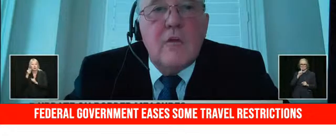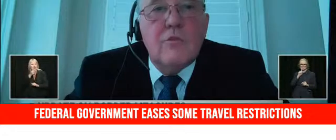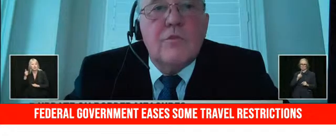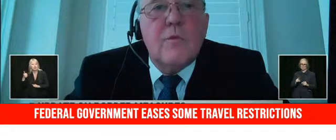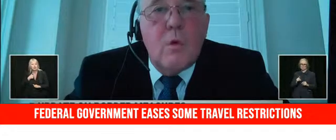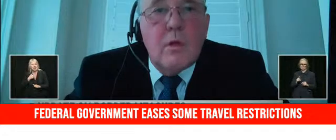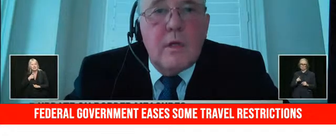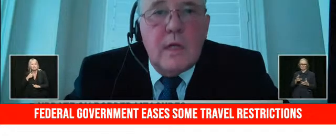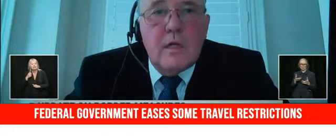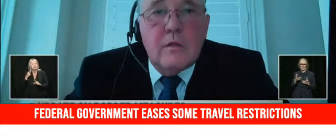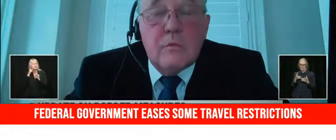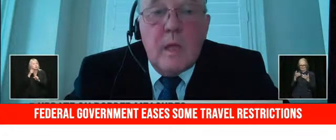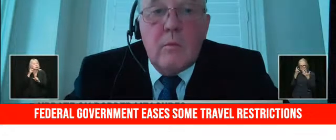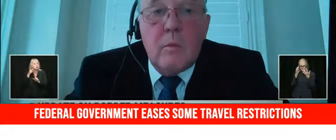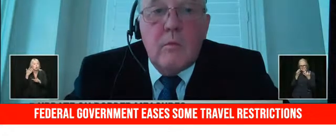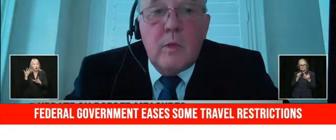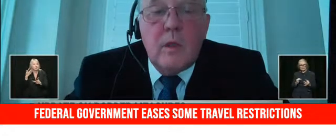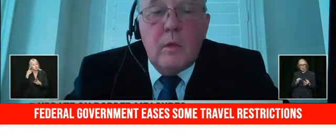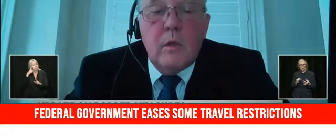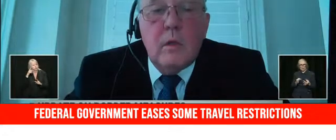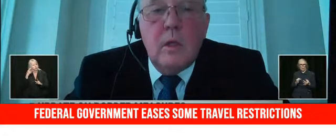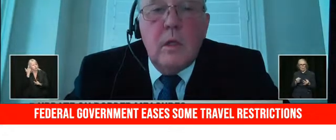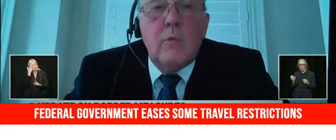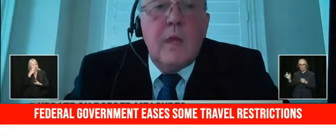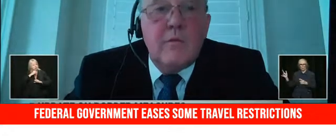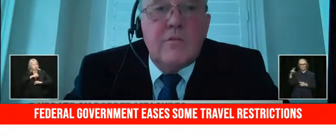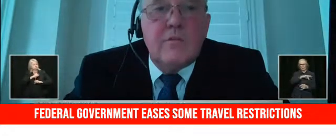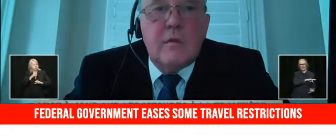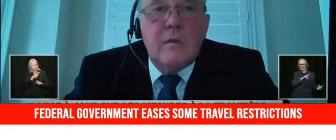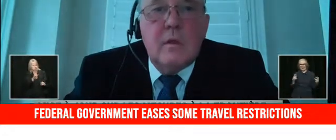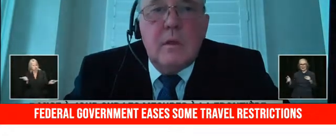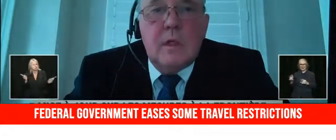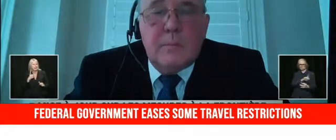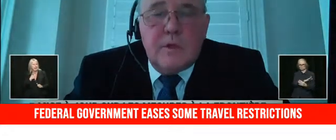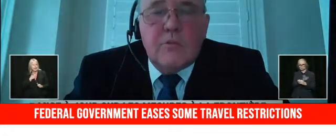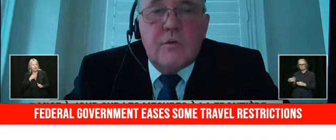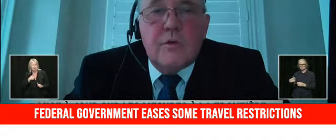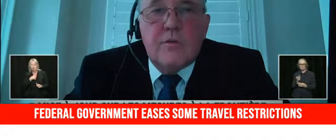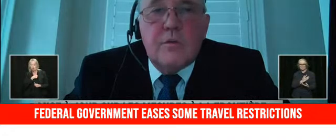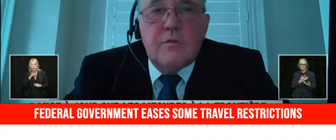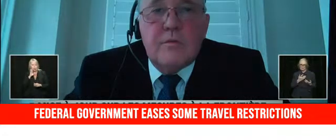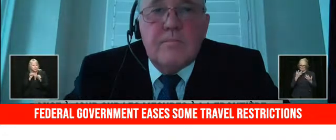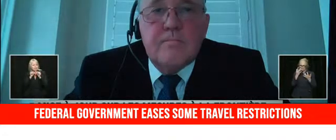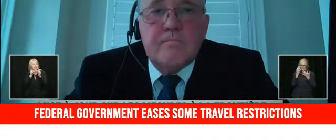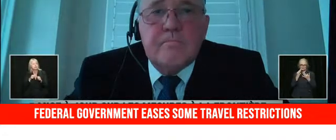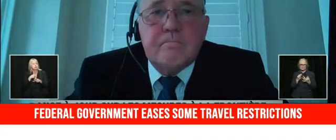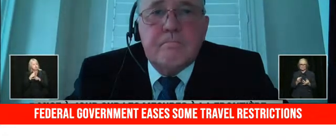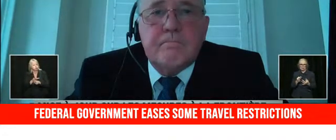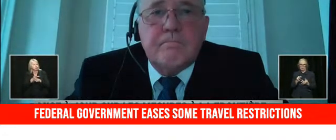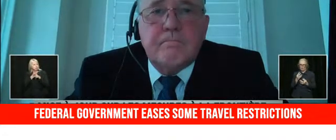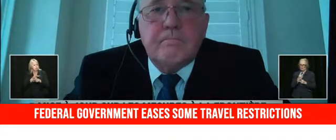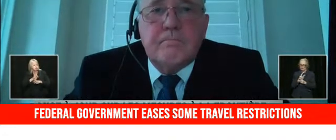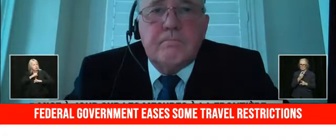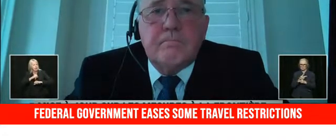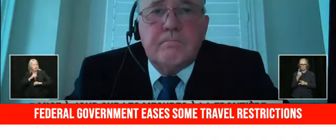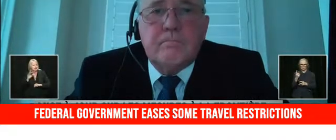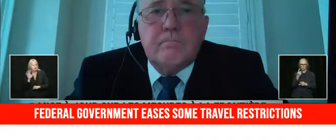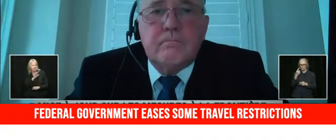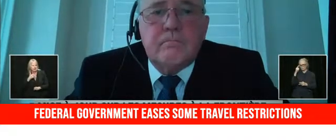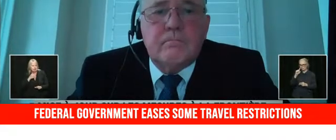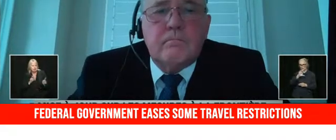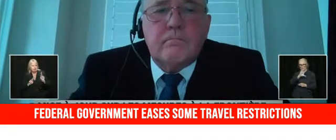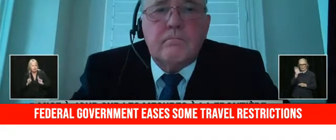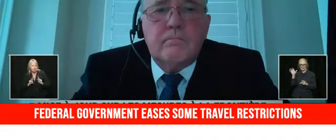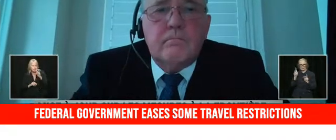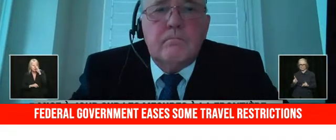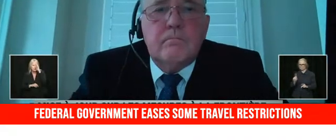in the interest of all Canadians. And we will remain vigilant in the protection of our citizens. Thank you, Minister.